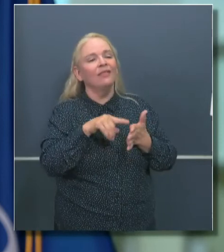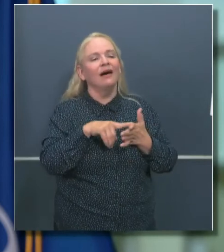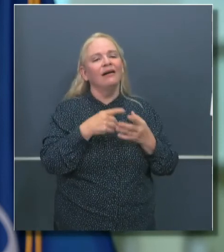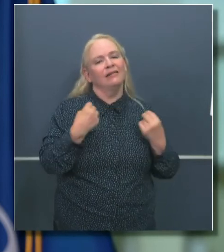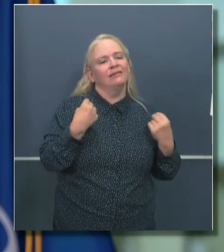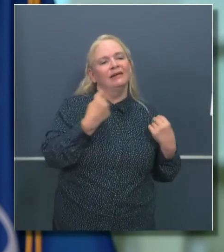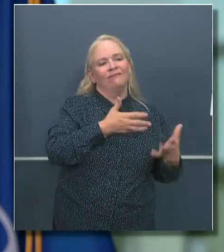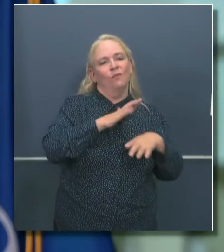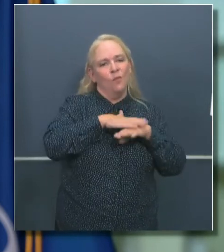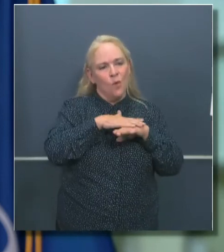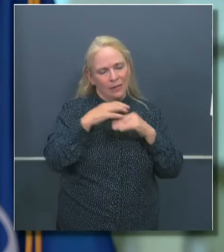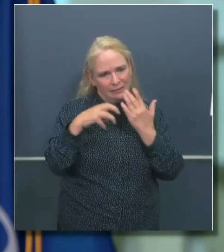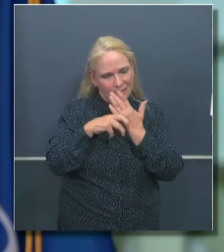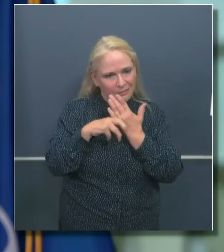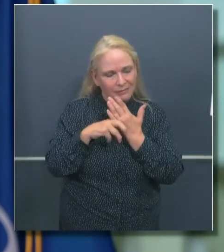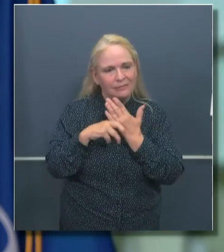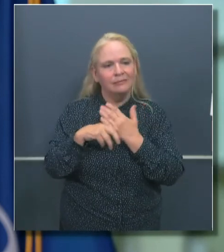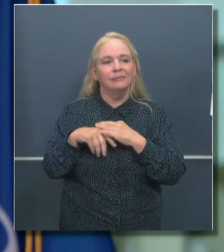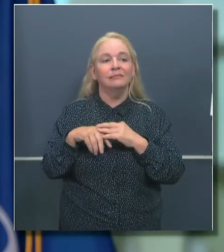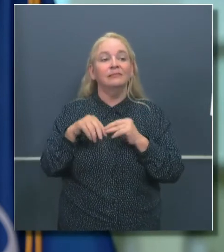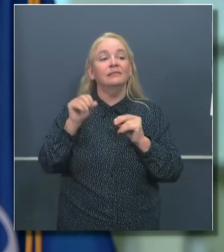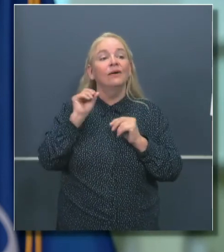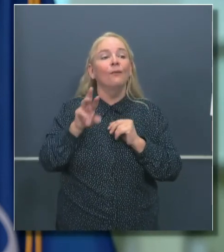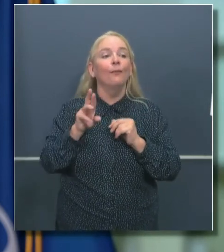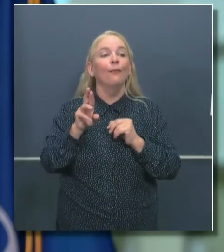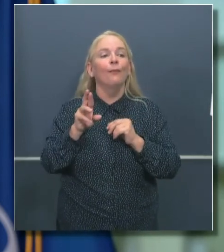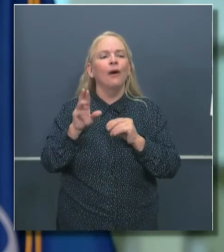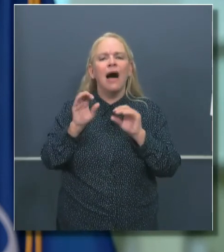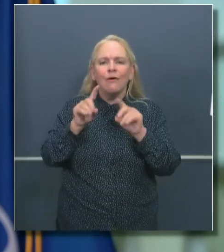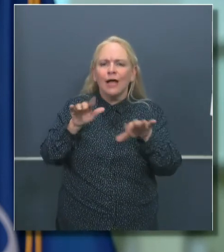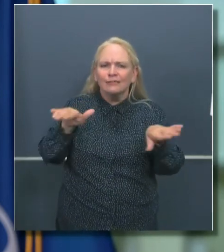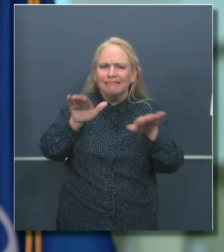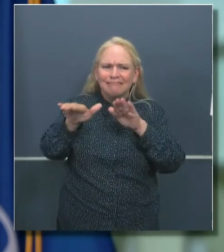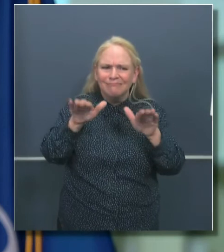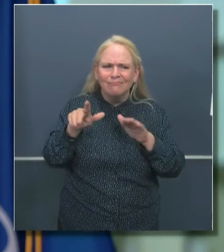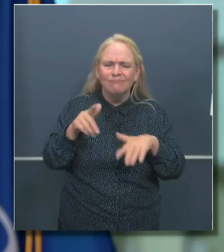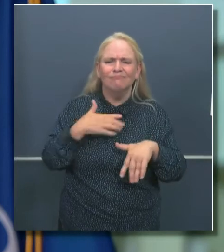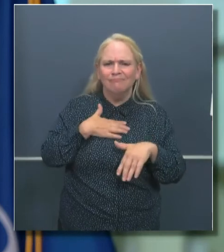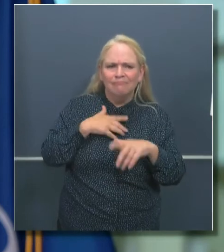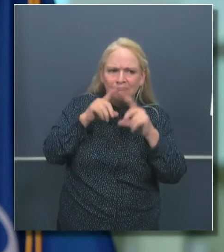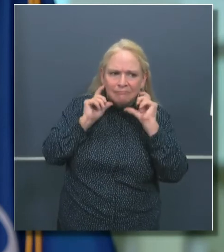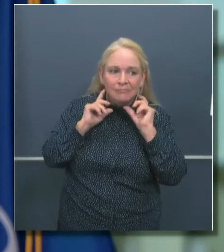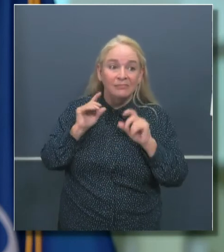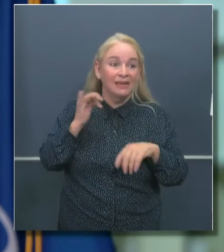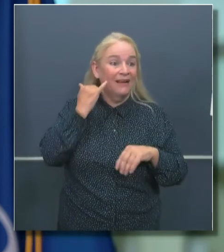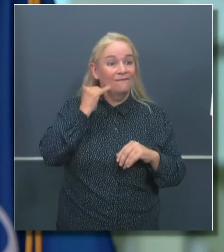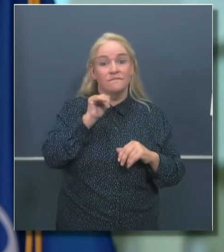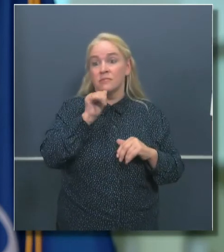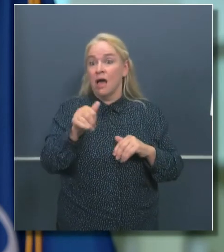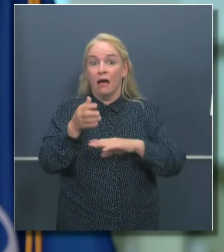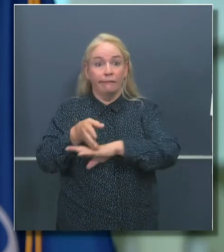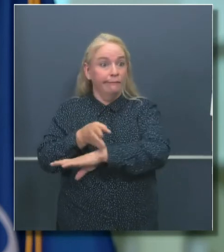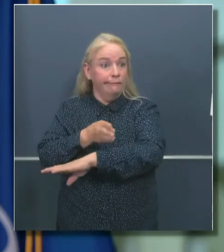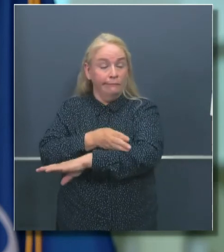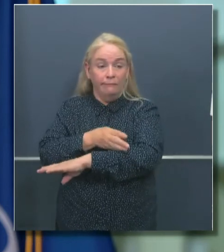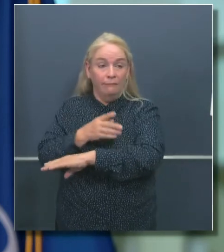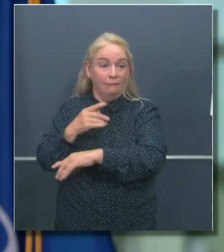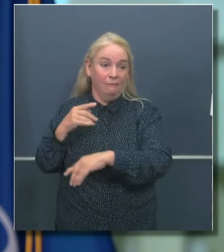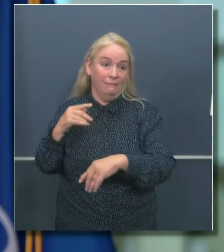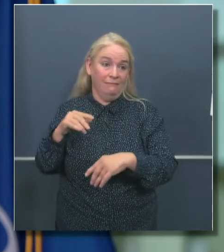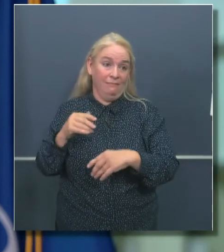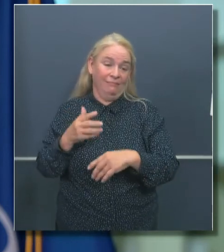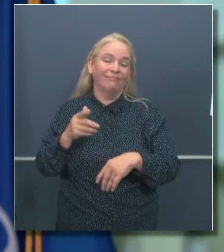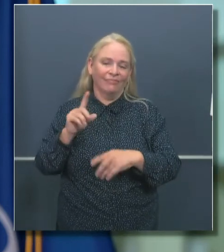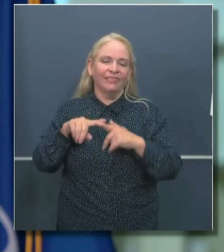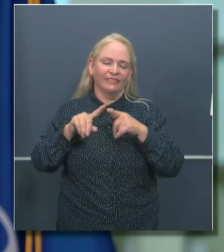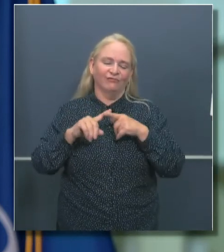citations, you could put out education material, and eventually, if you're not seeing behavioral change, you're absolutely right, then we think